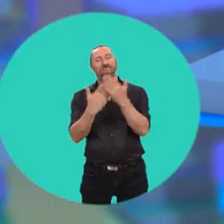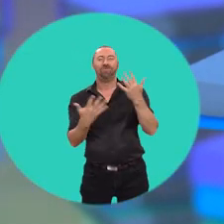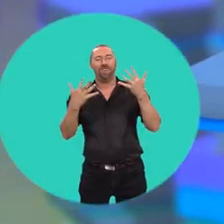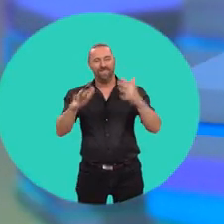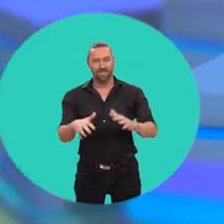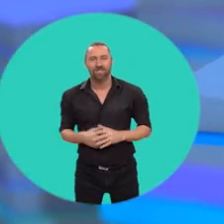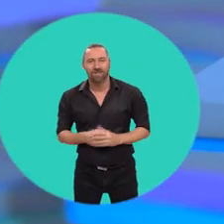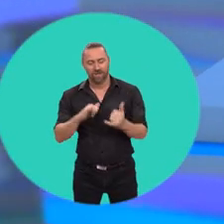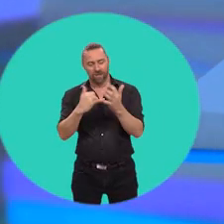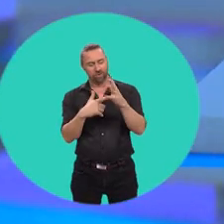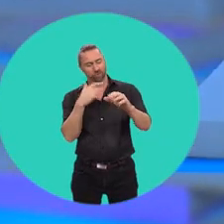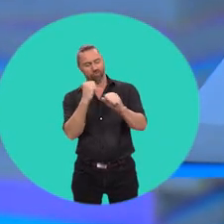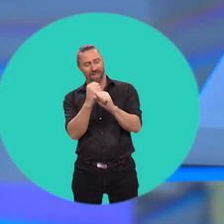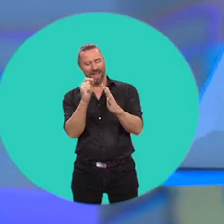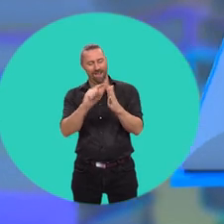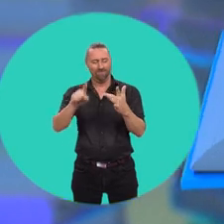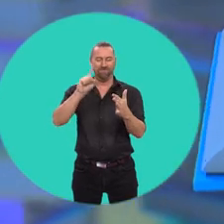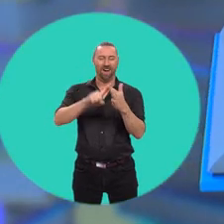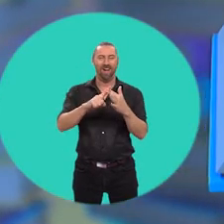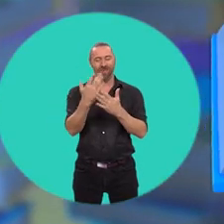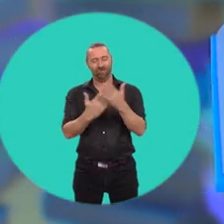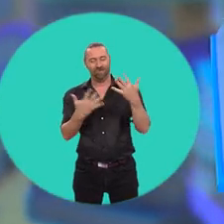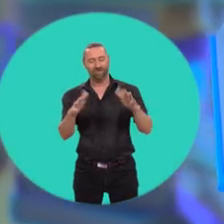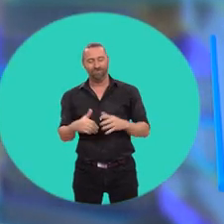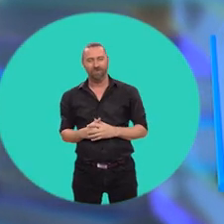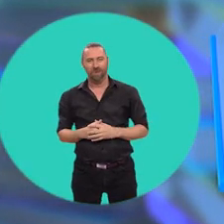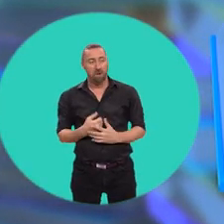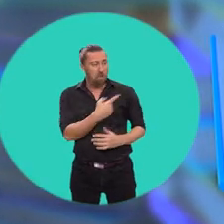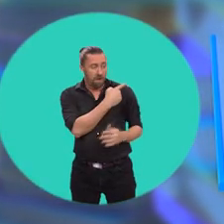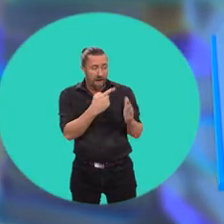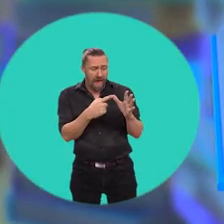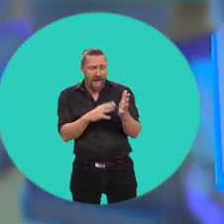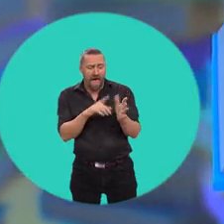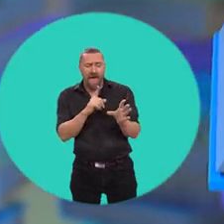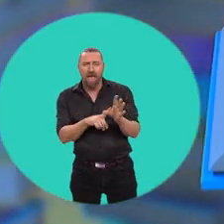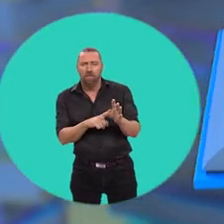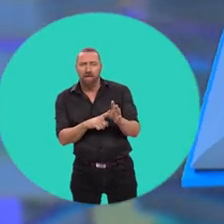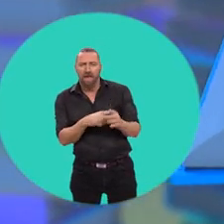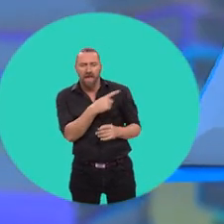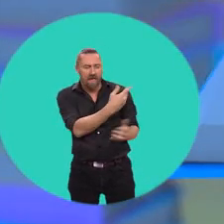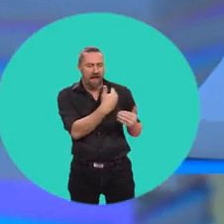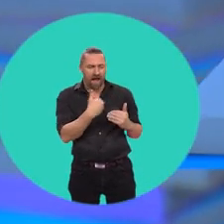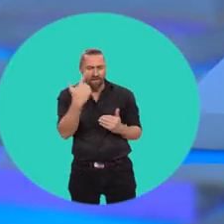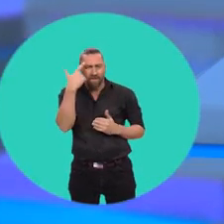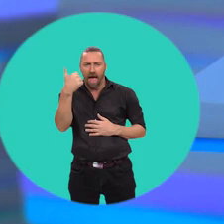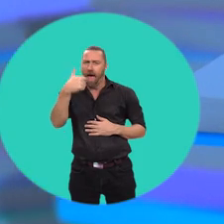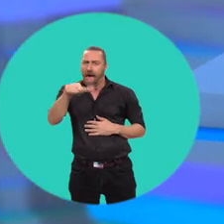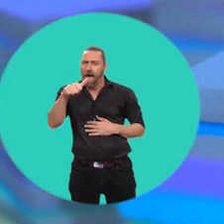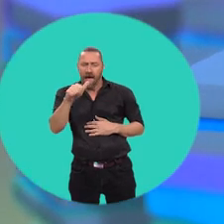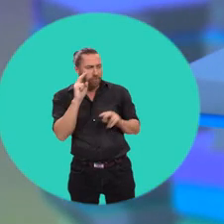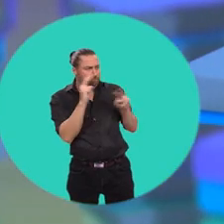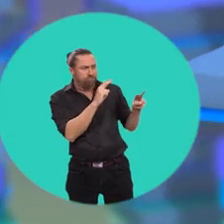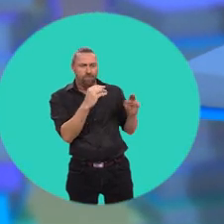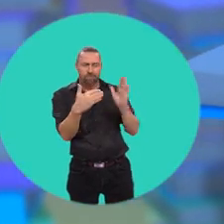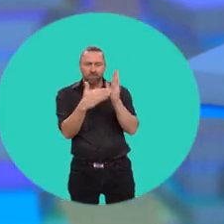the end of our story, Scragpie. I wonder if Amy has got anything that we can think about from